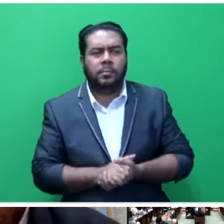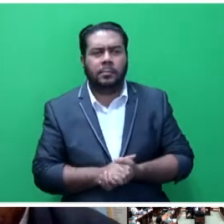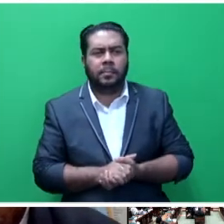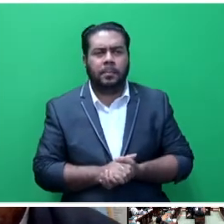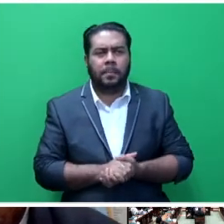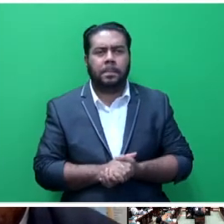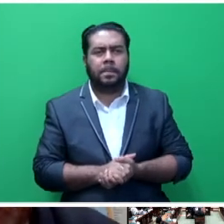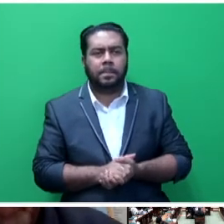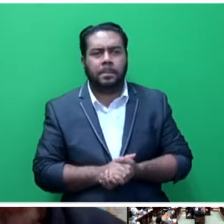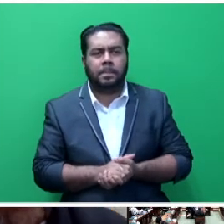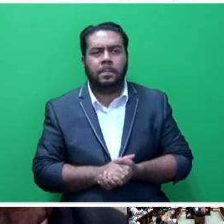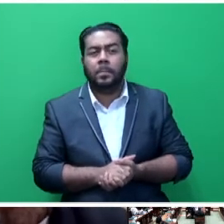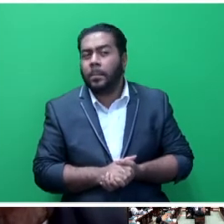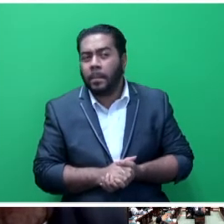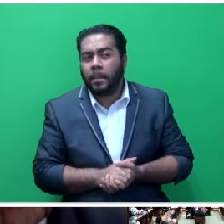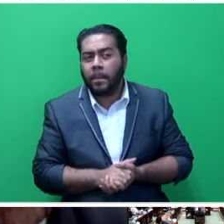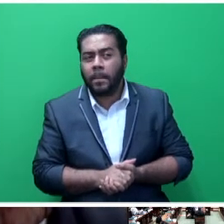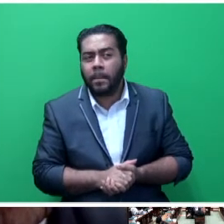Honourable Minister, thank you.